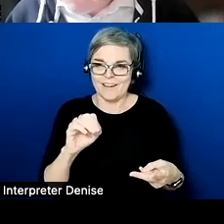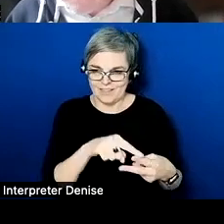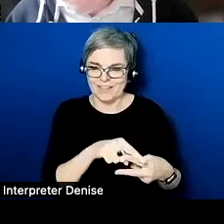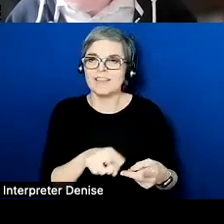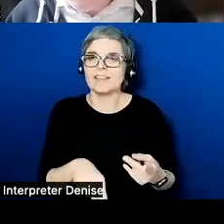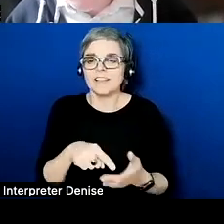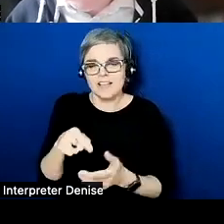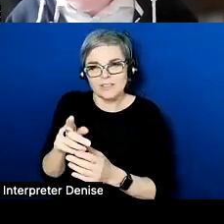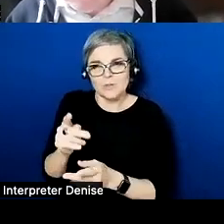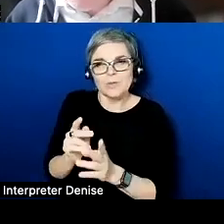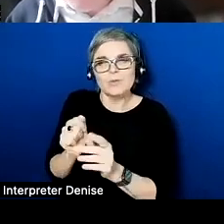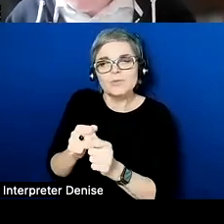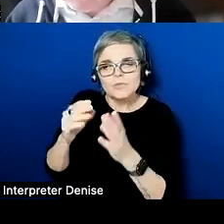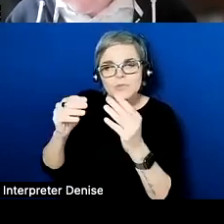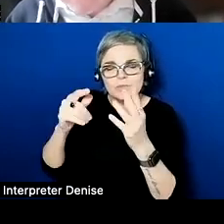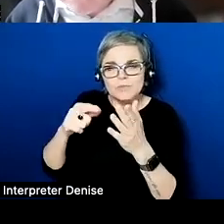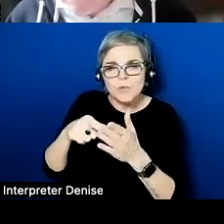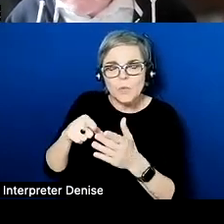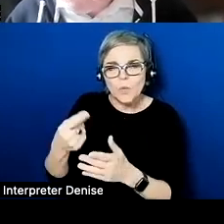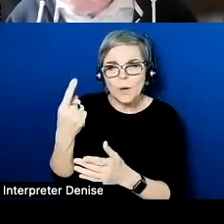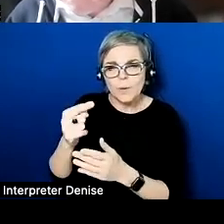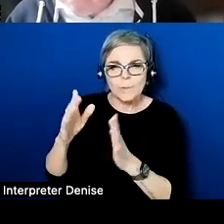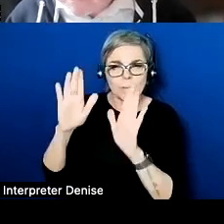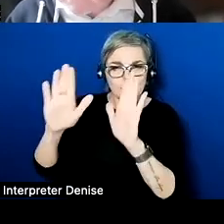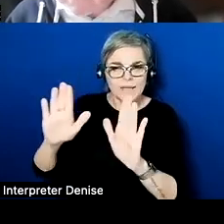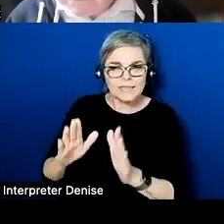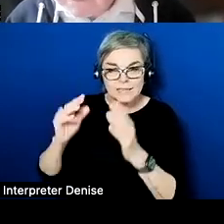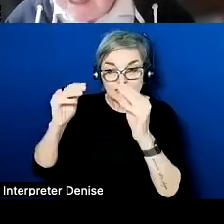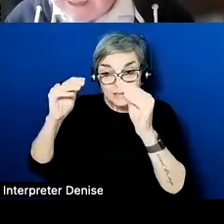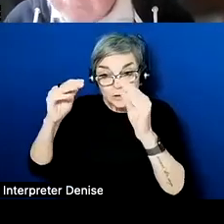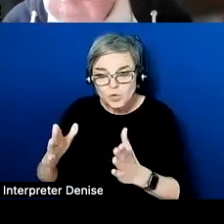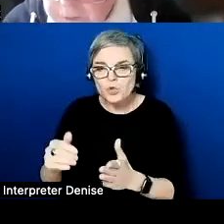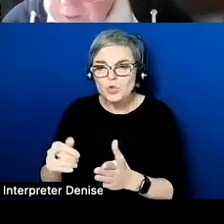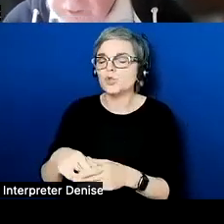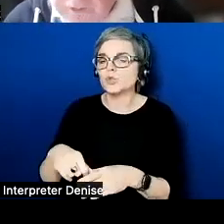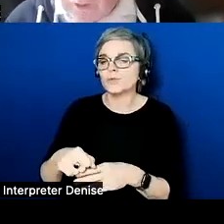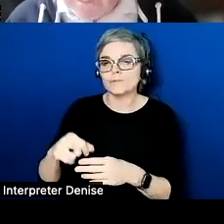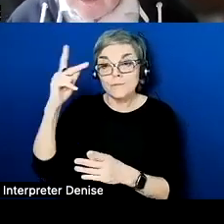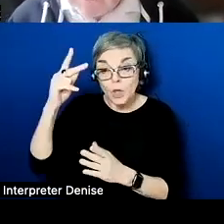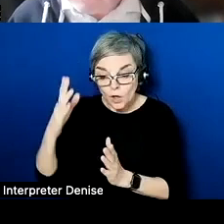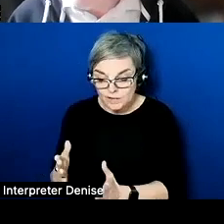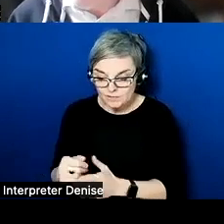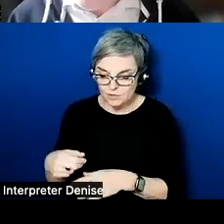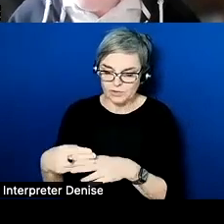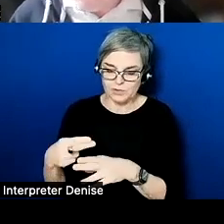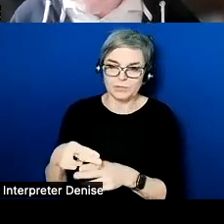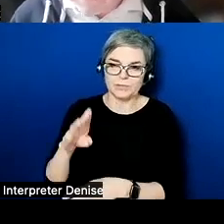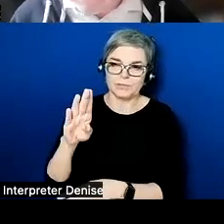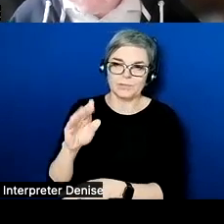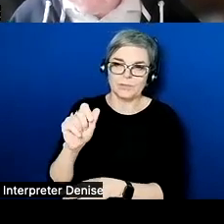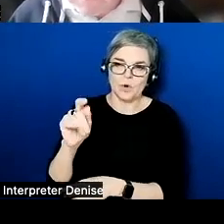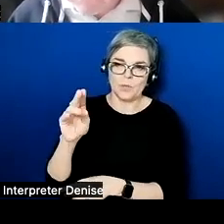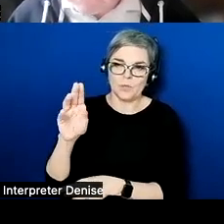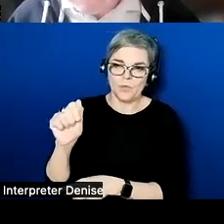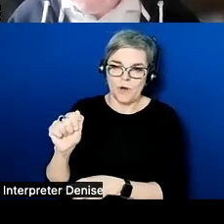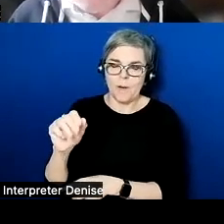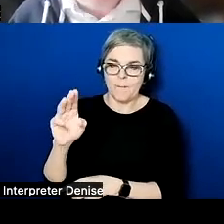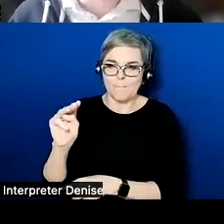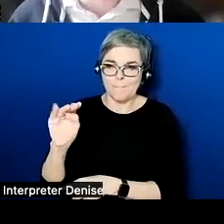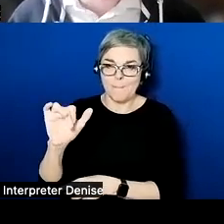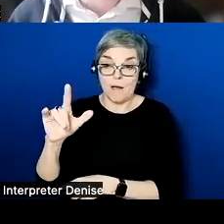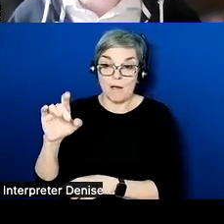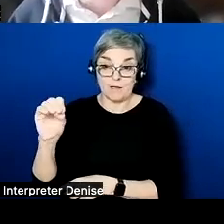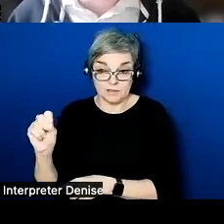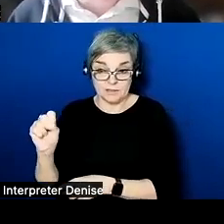and philosopher in our field, Barbara Miles, who taught me an enormous amount just